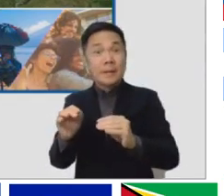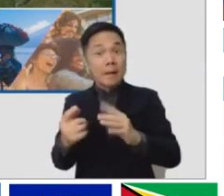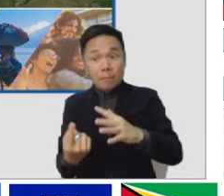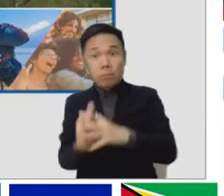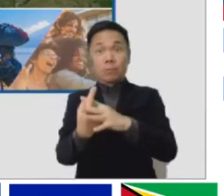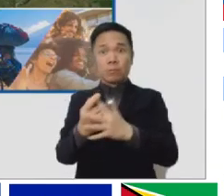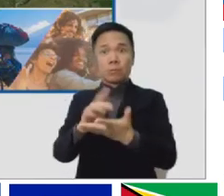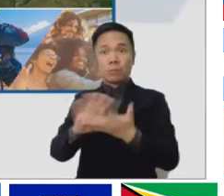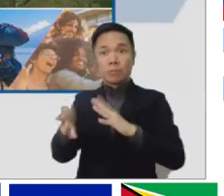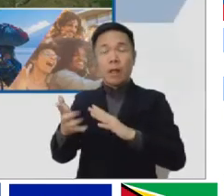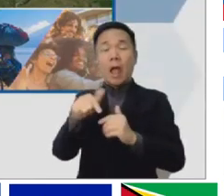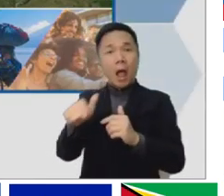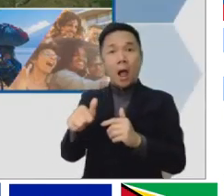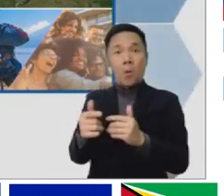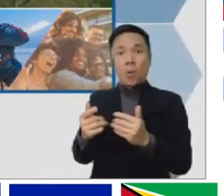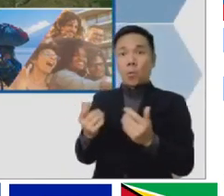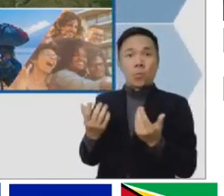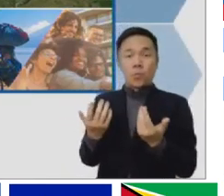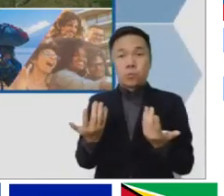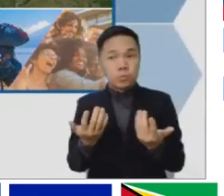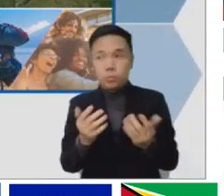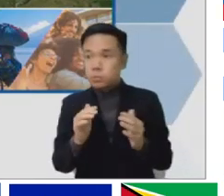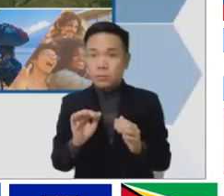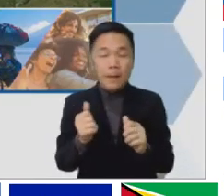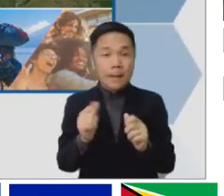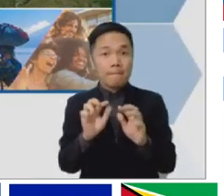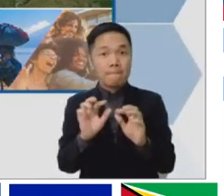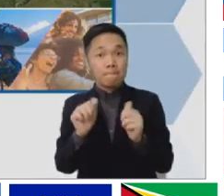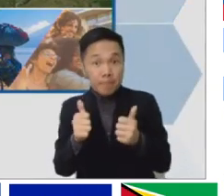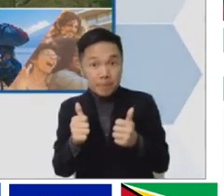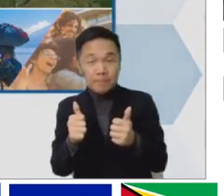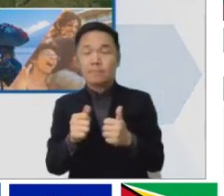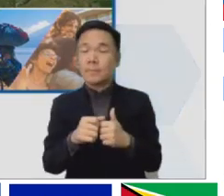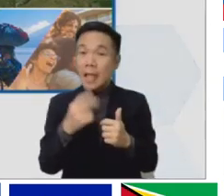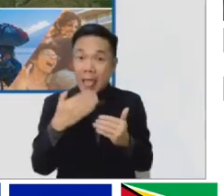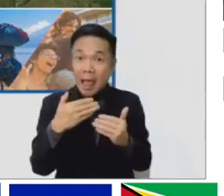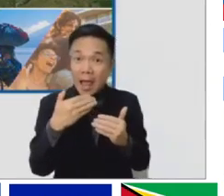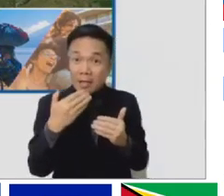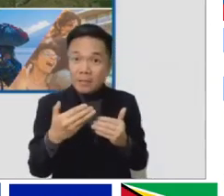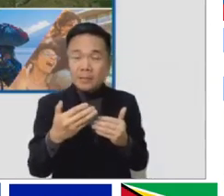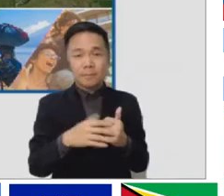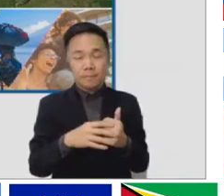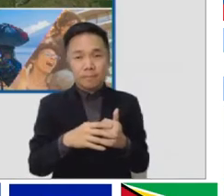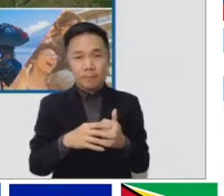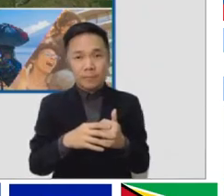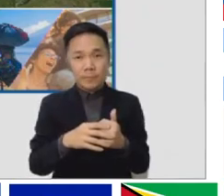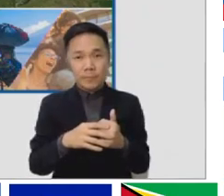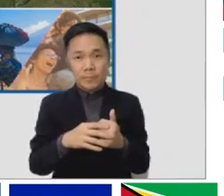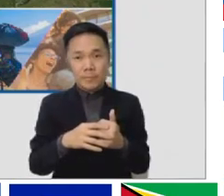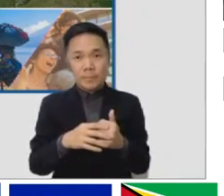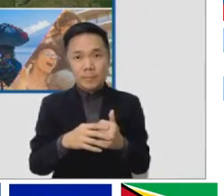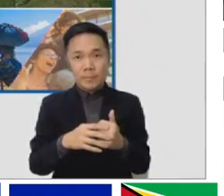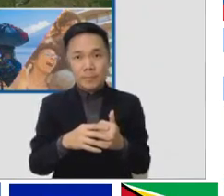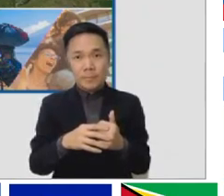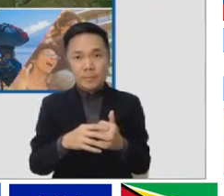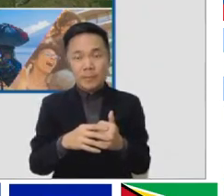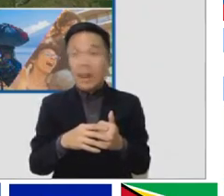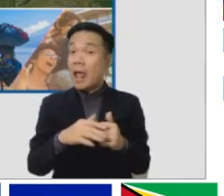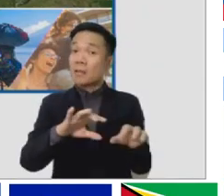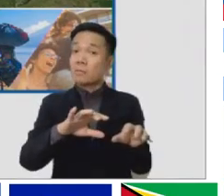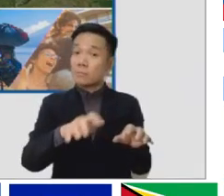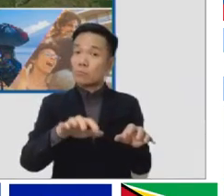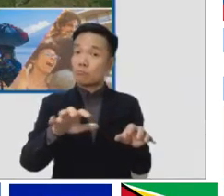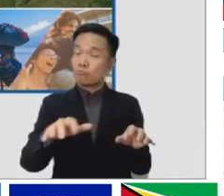scenarios nationwide. And also the rest of the countries are also developing all of these activities to